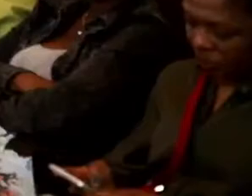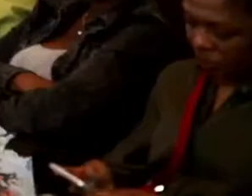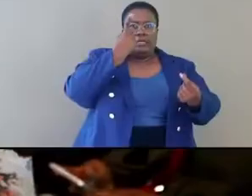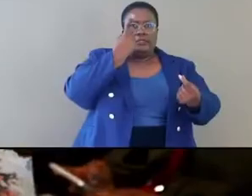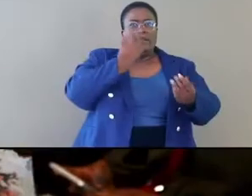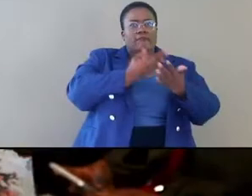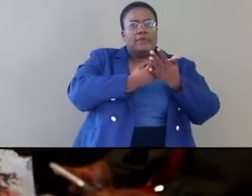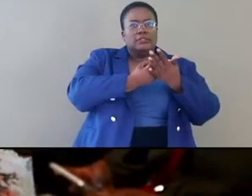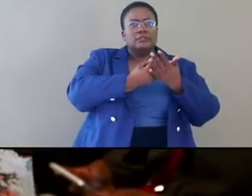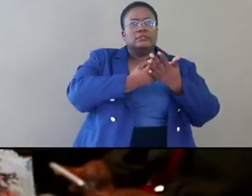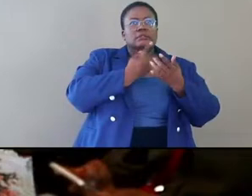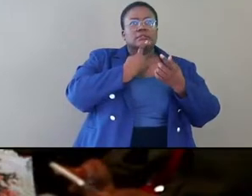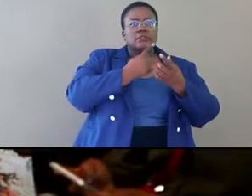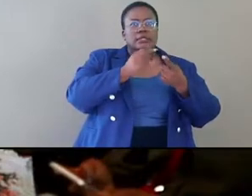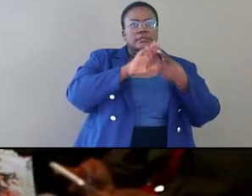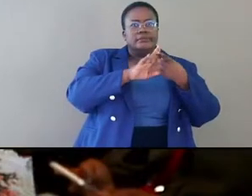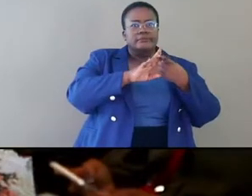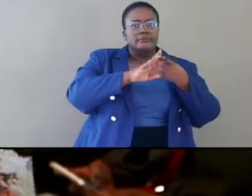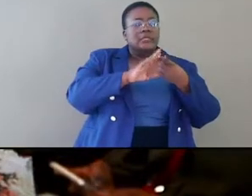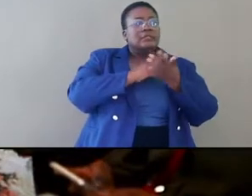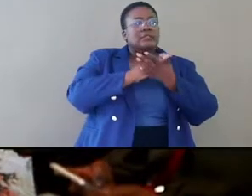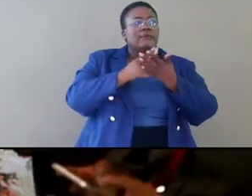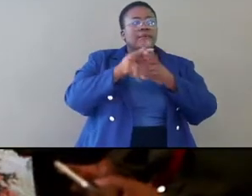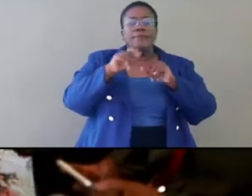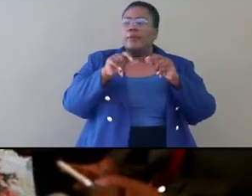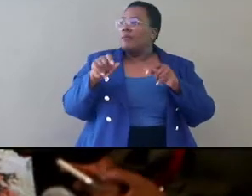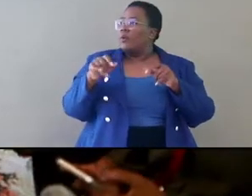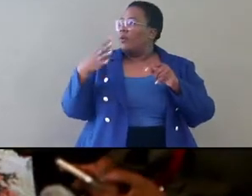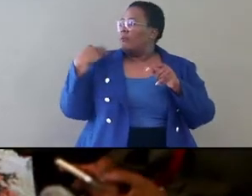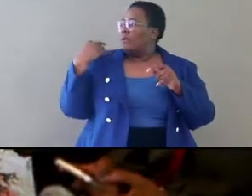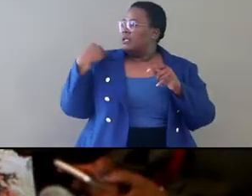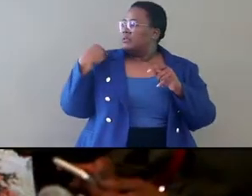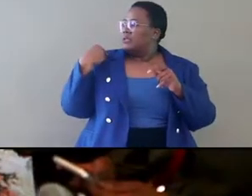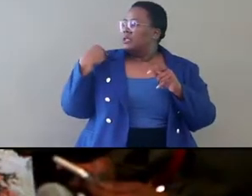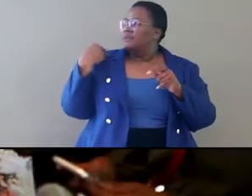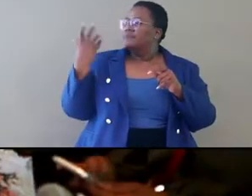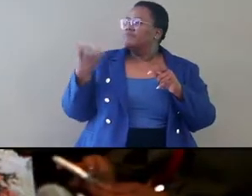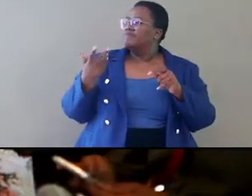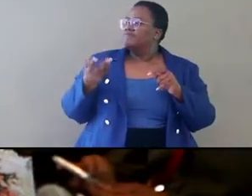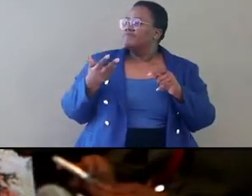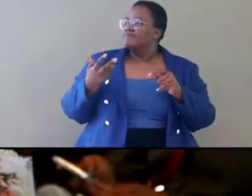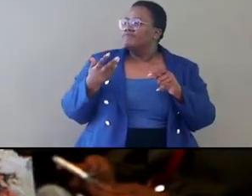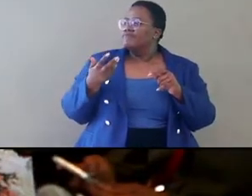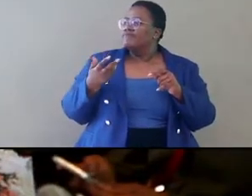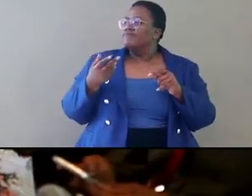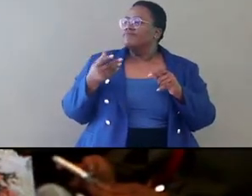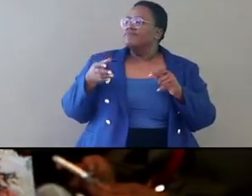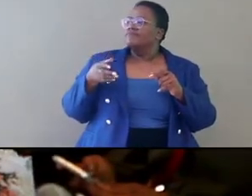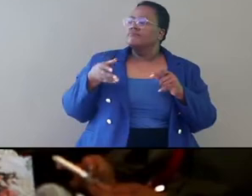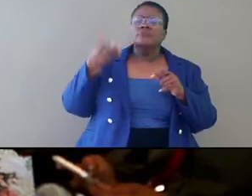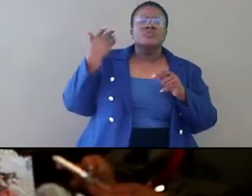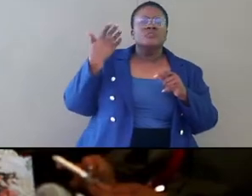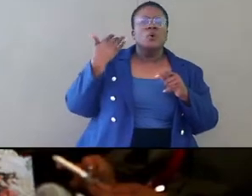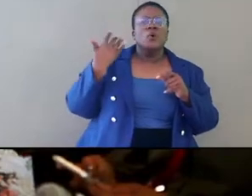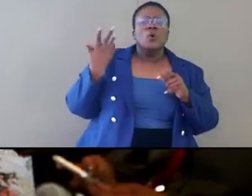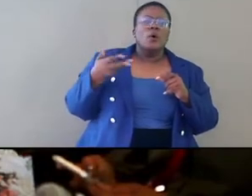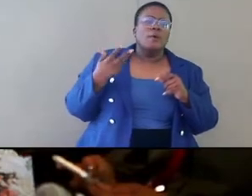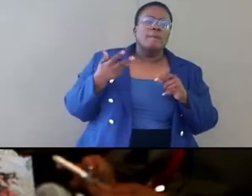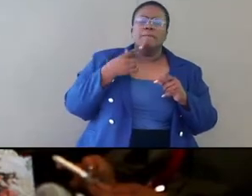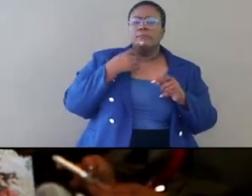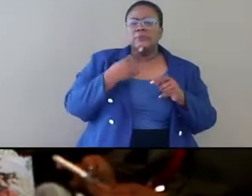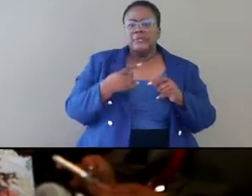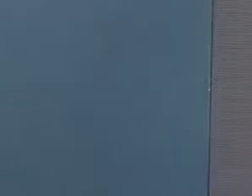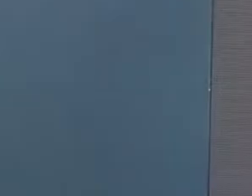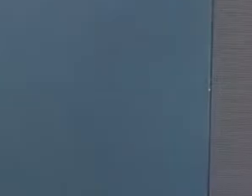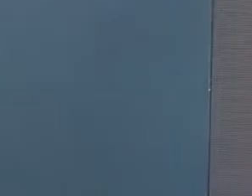say unlike some people minister who suggested some time ago that the